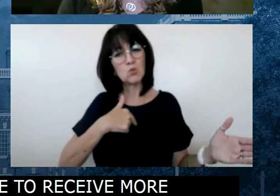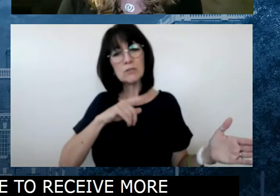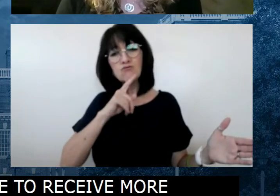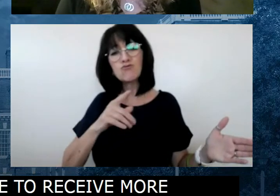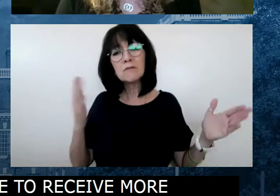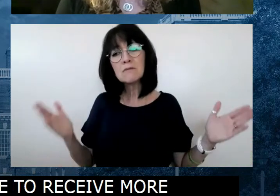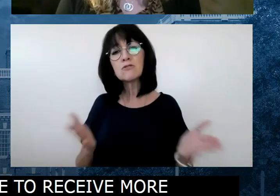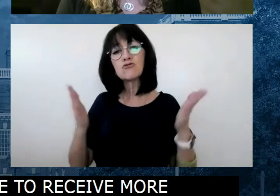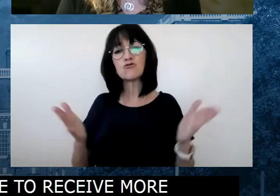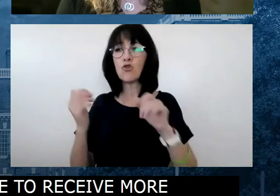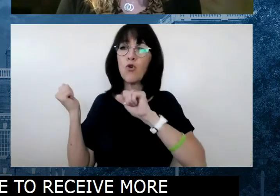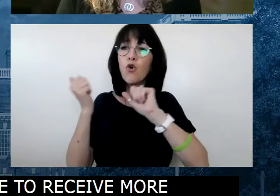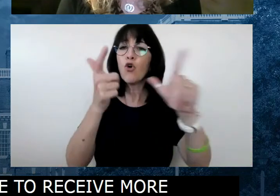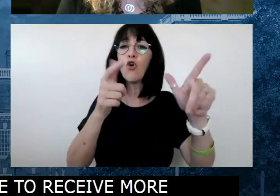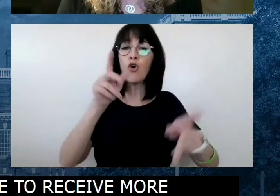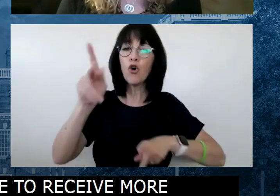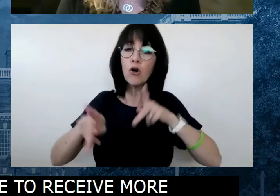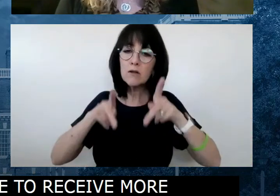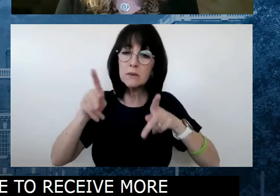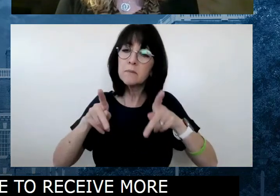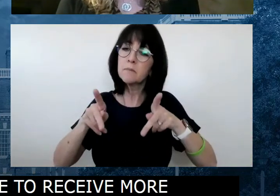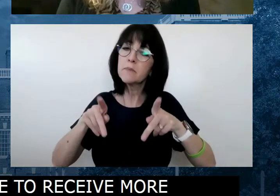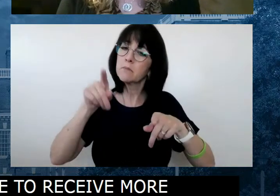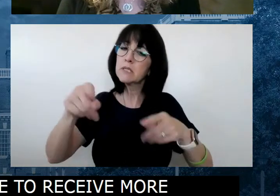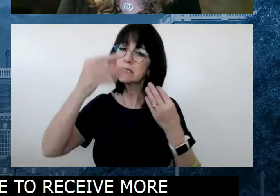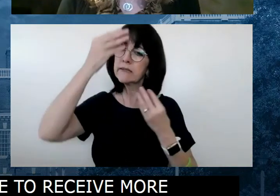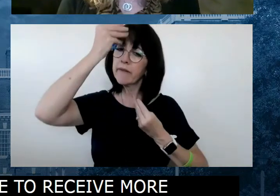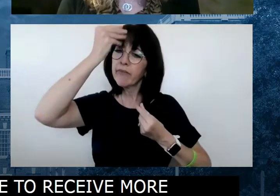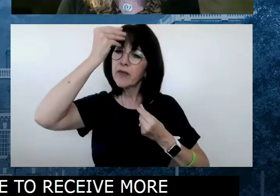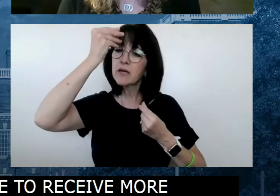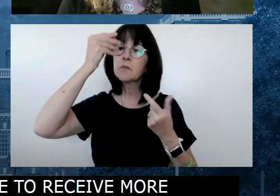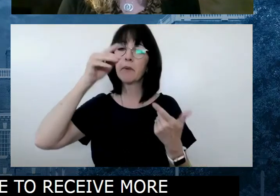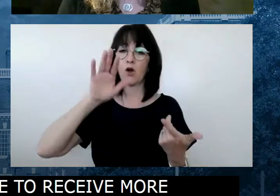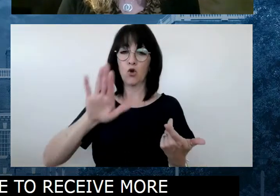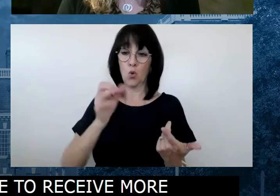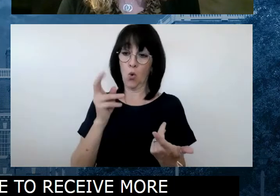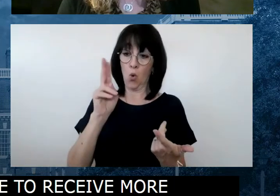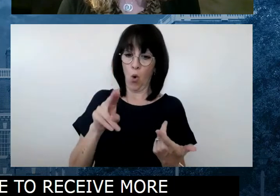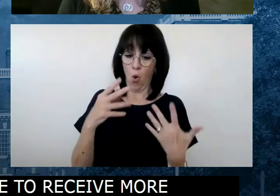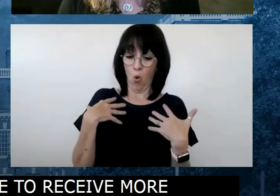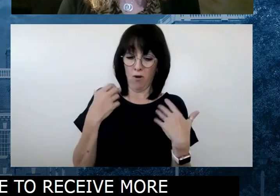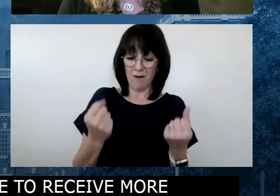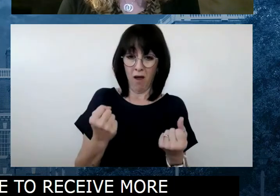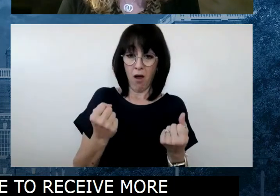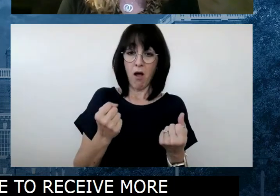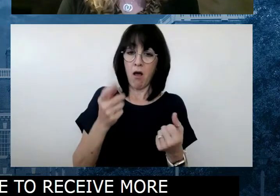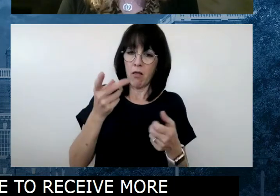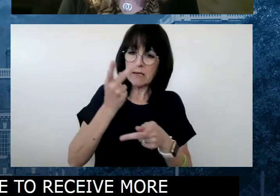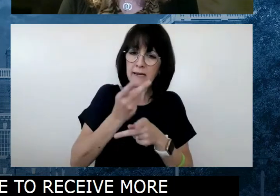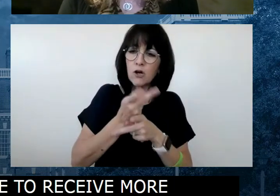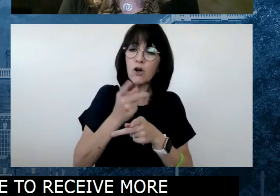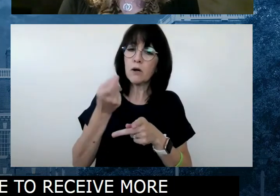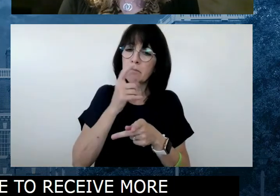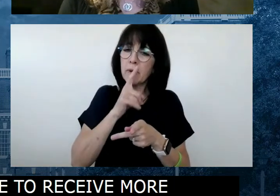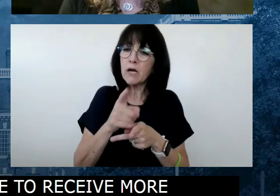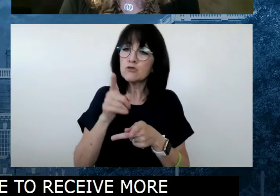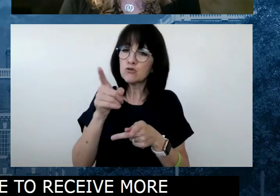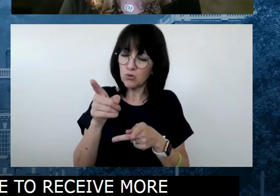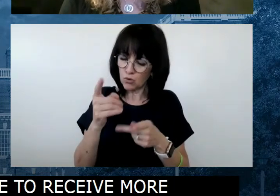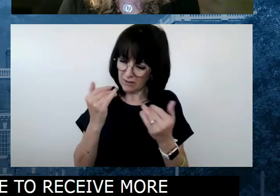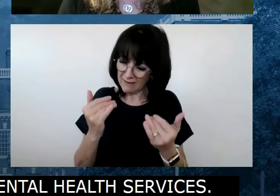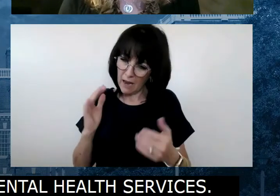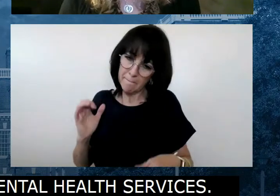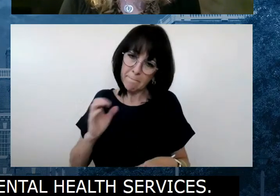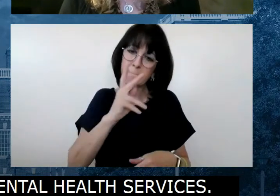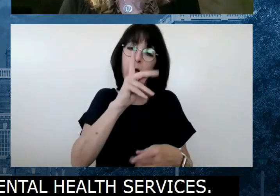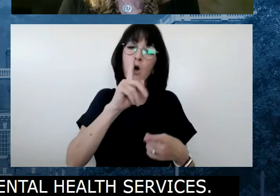assess where they are and where their family stands on their own healthcare appointments and screenings, and encourage everyone to begin making